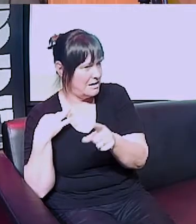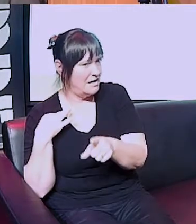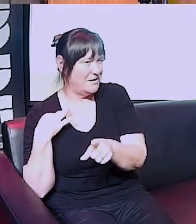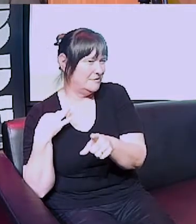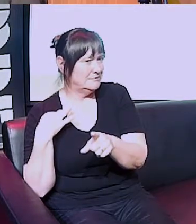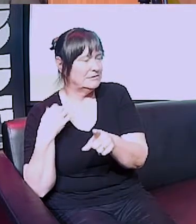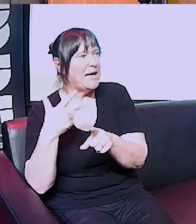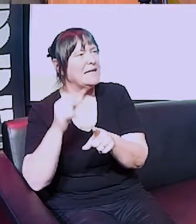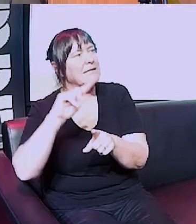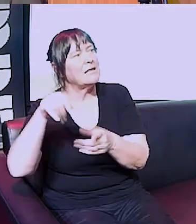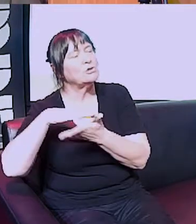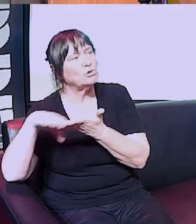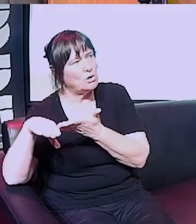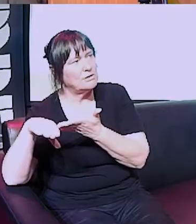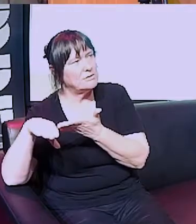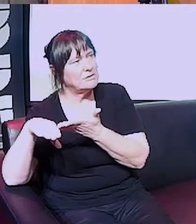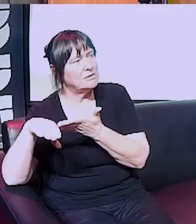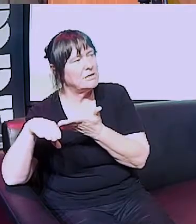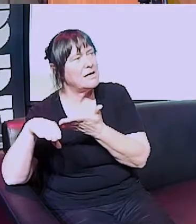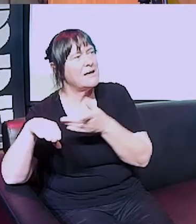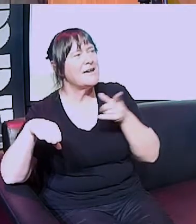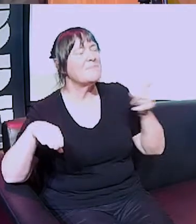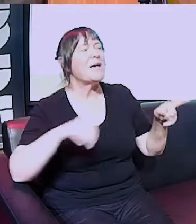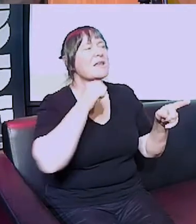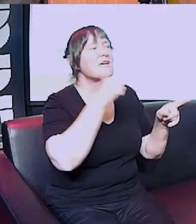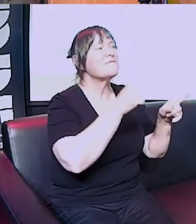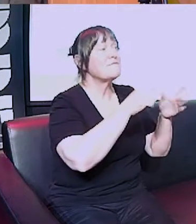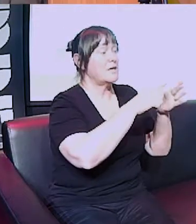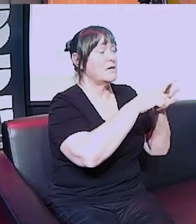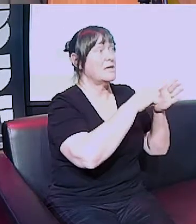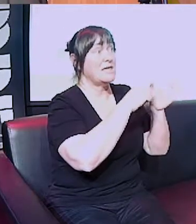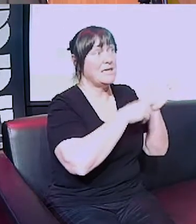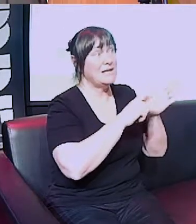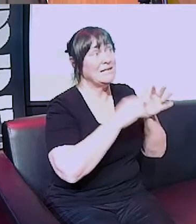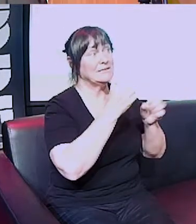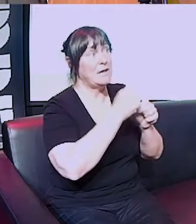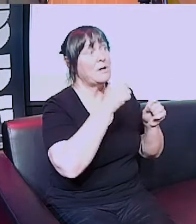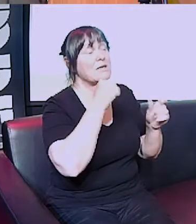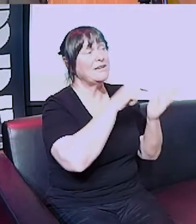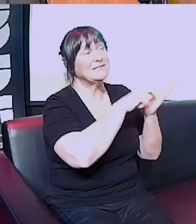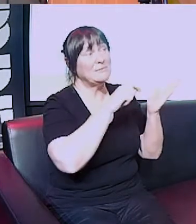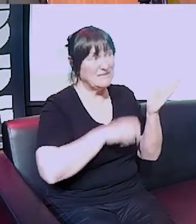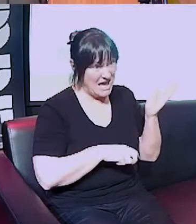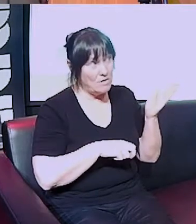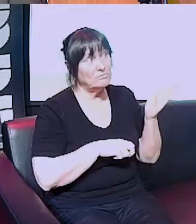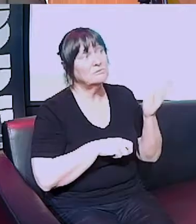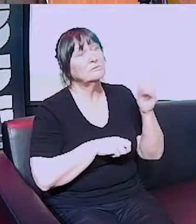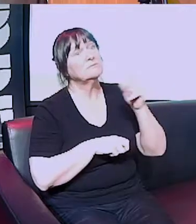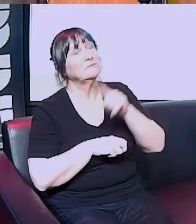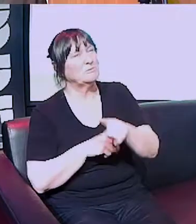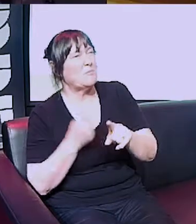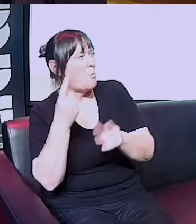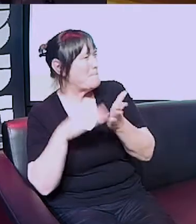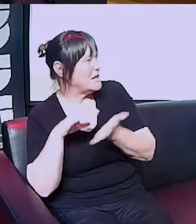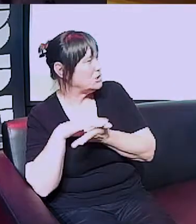for a by-election should, say, Ian Lees-Galloway have stepped down and it required a by-election, so to put that figure into some sort of